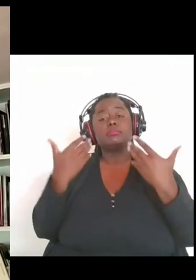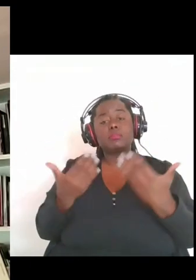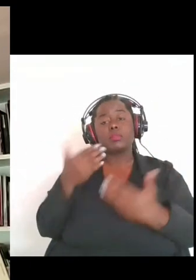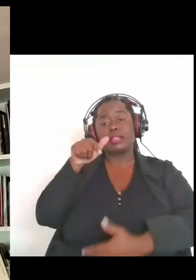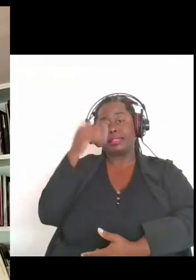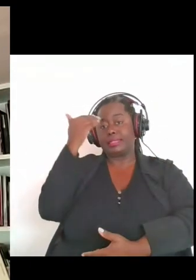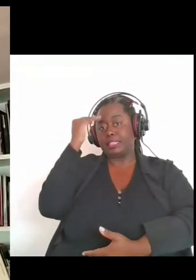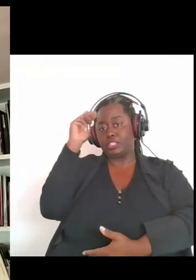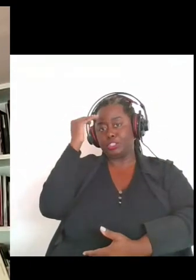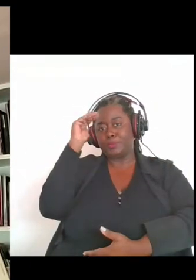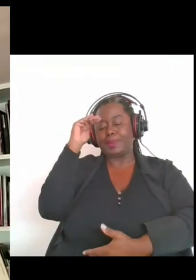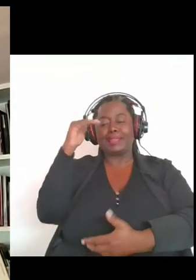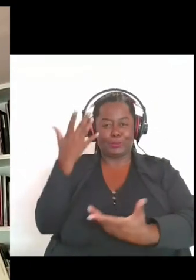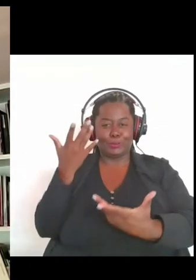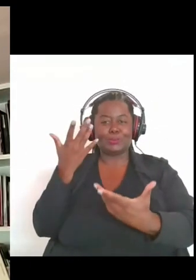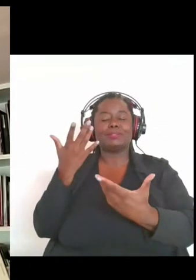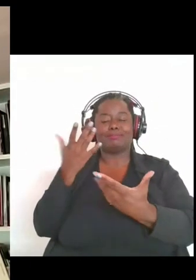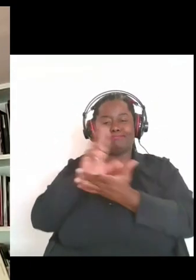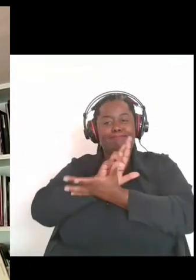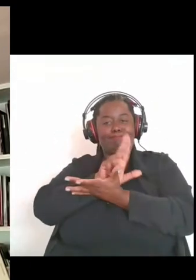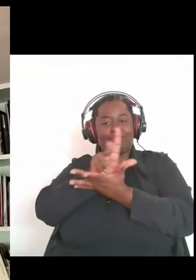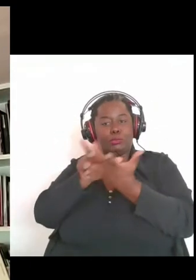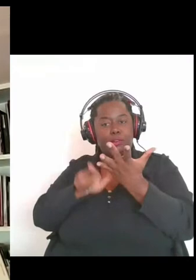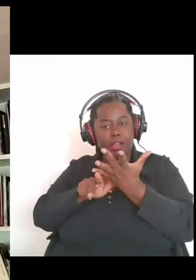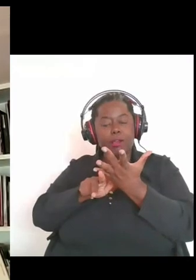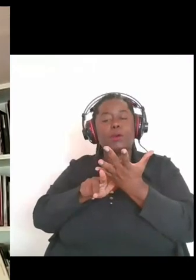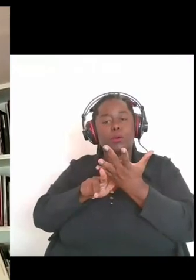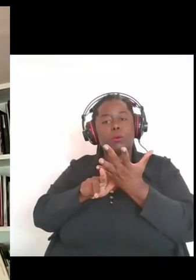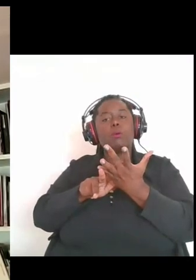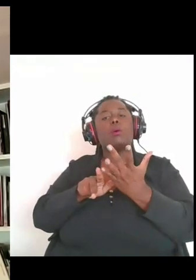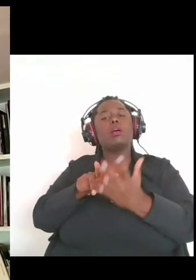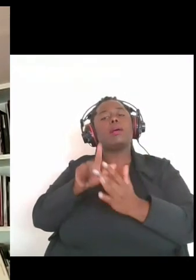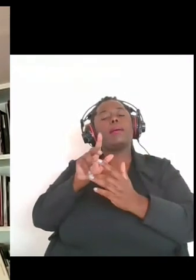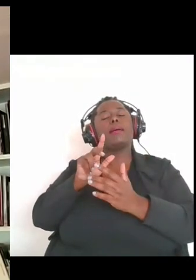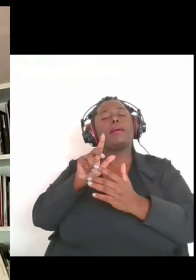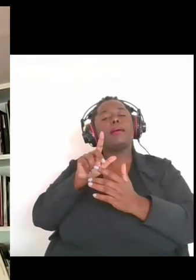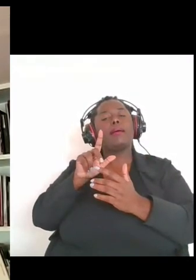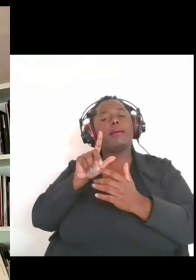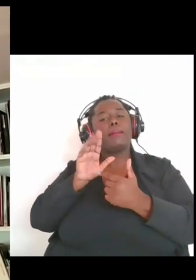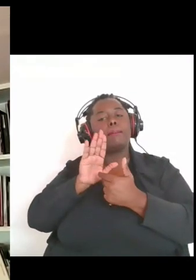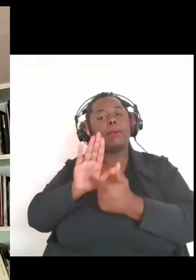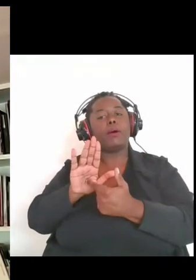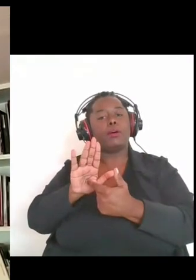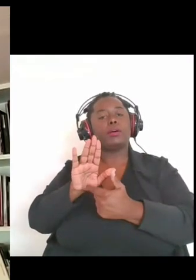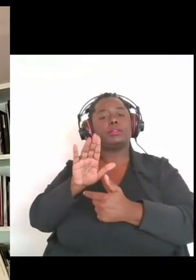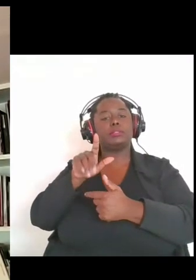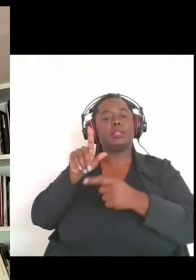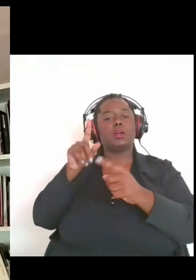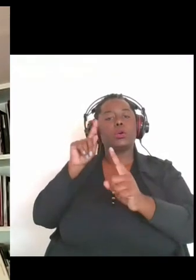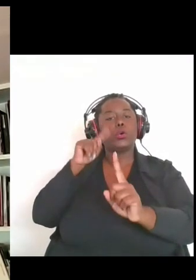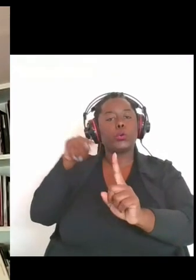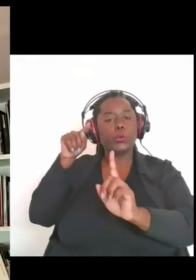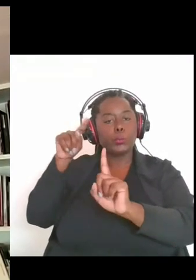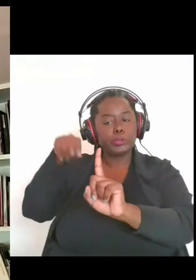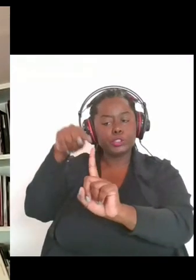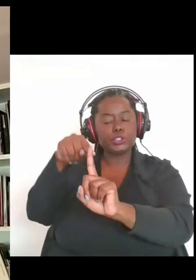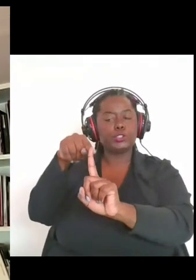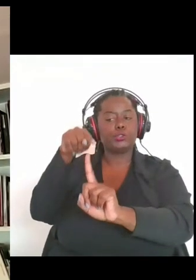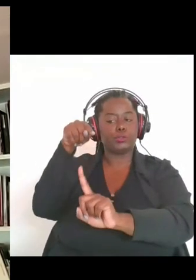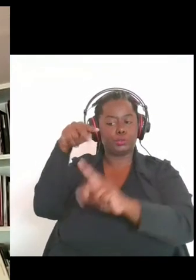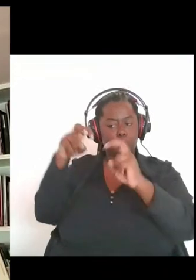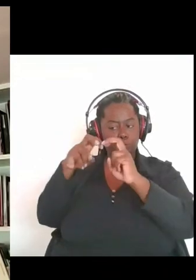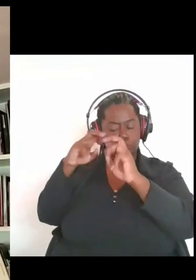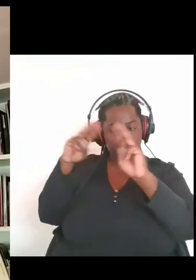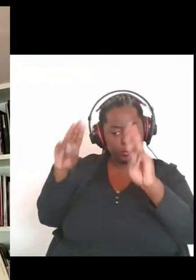in this very white arching understanding we will tell those stories because this